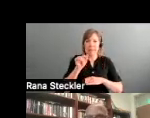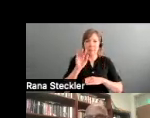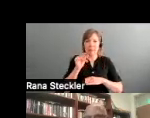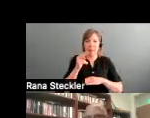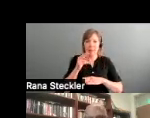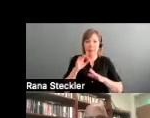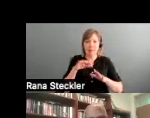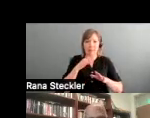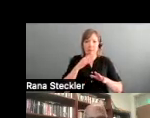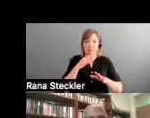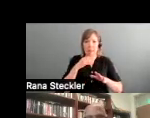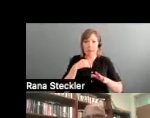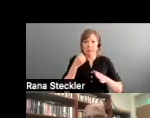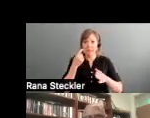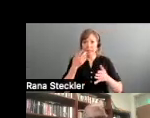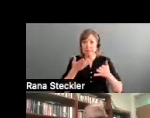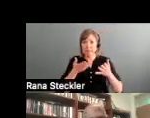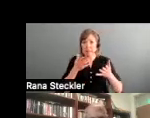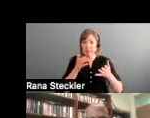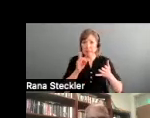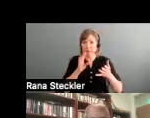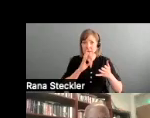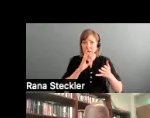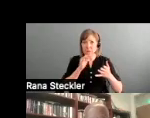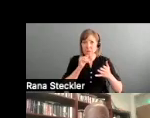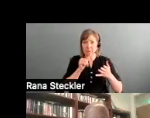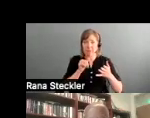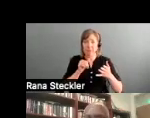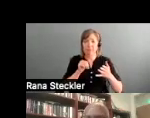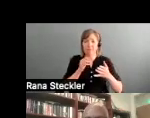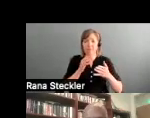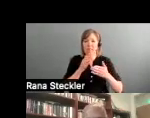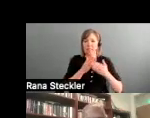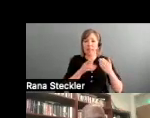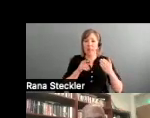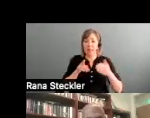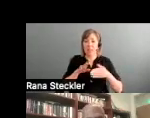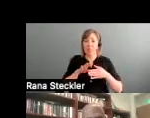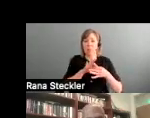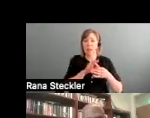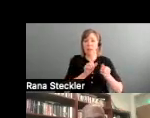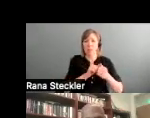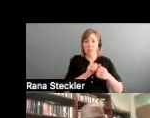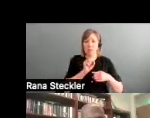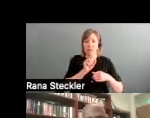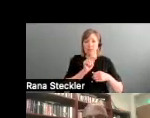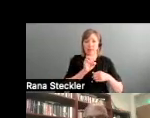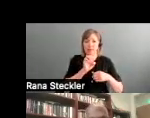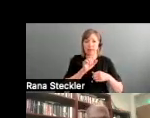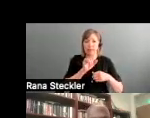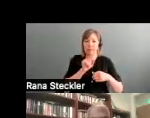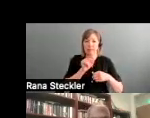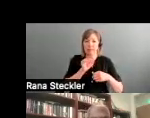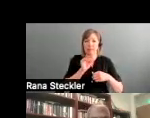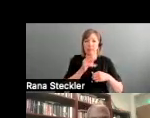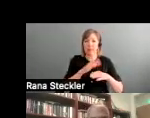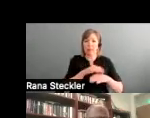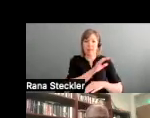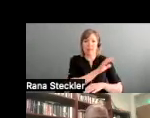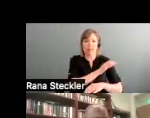yet. I gather that Tosquelles had some relationship with St. Elizabeth's or someone on the clinical